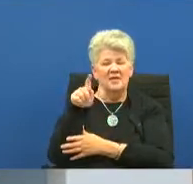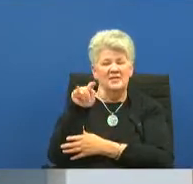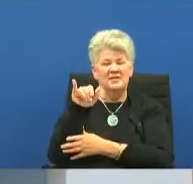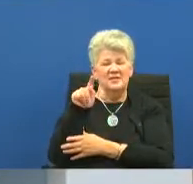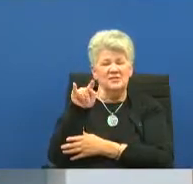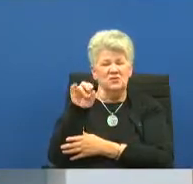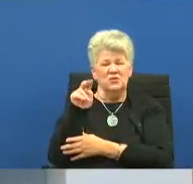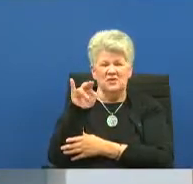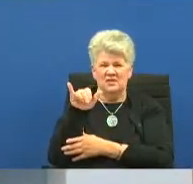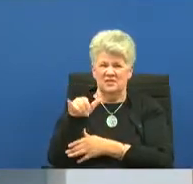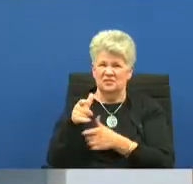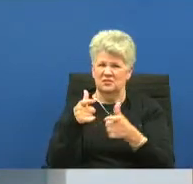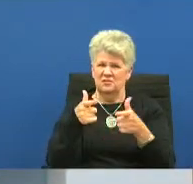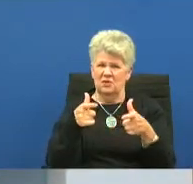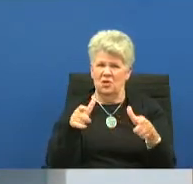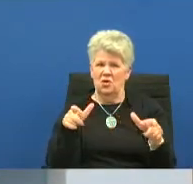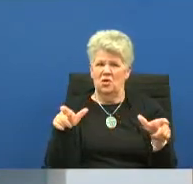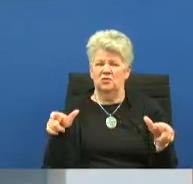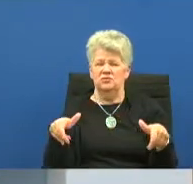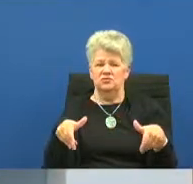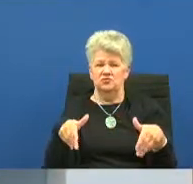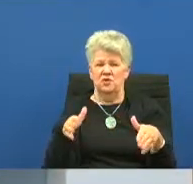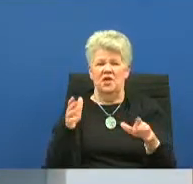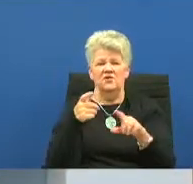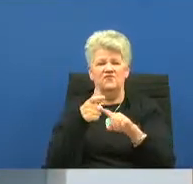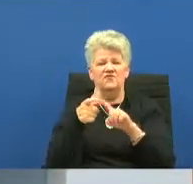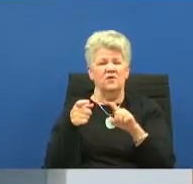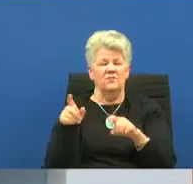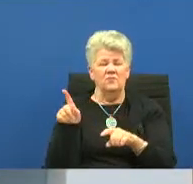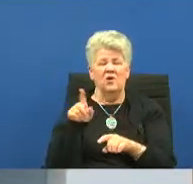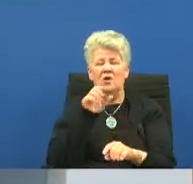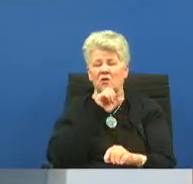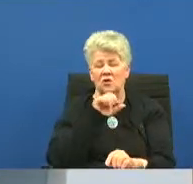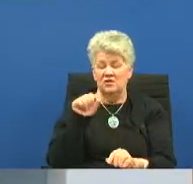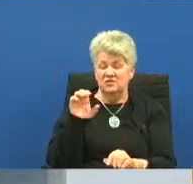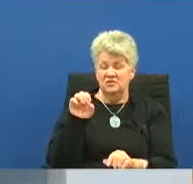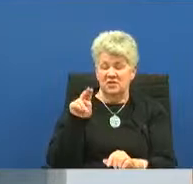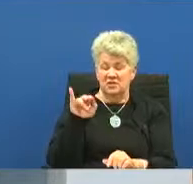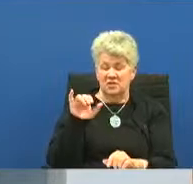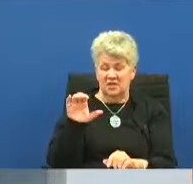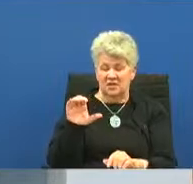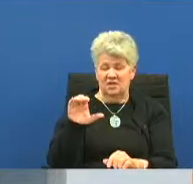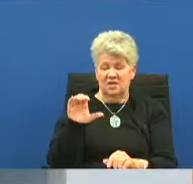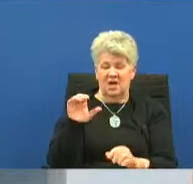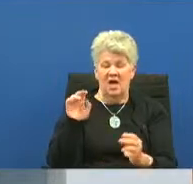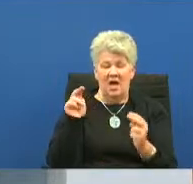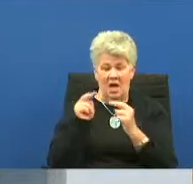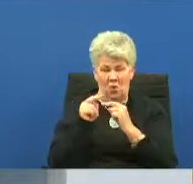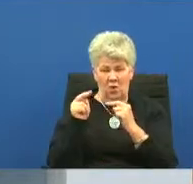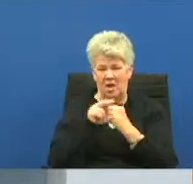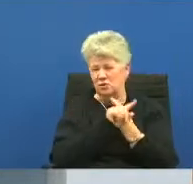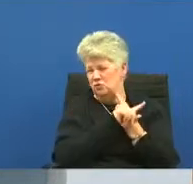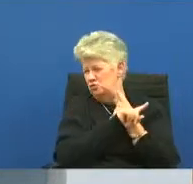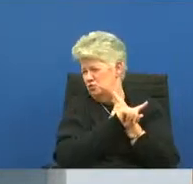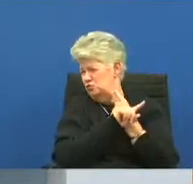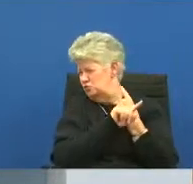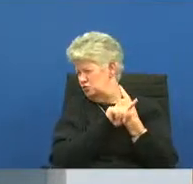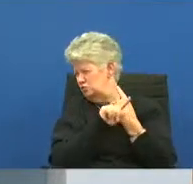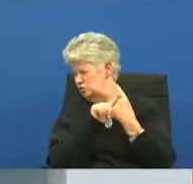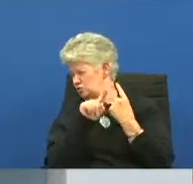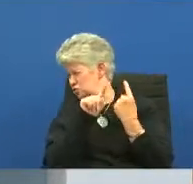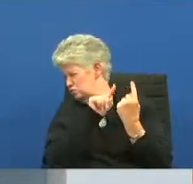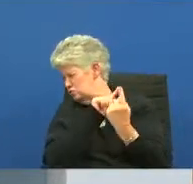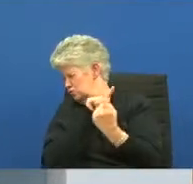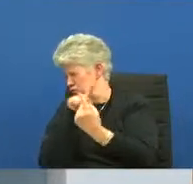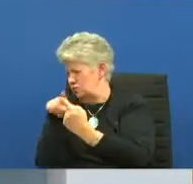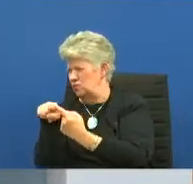street. Running from Old Scenic Highway out to Liberty Road is what was brought to us. But the